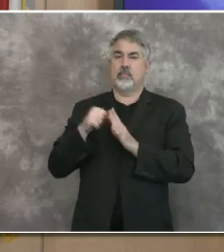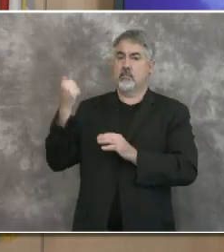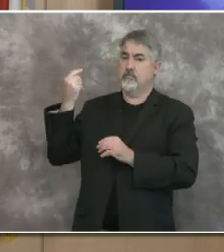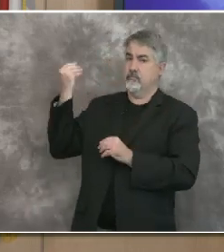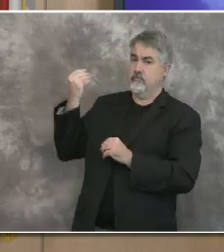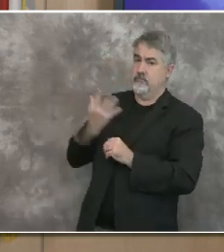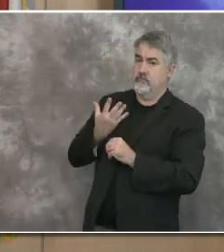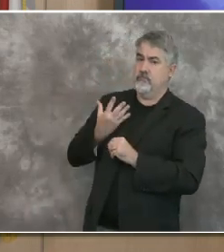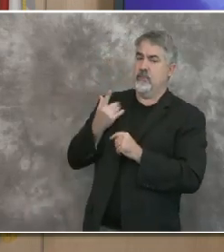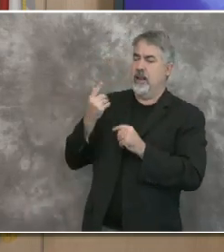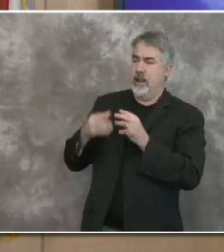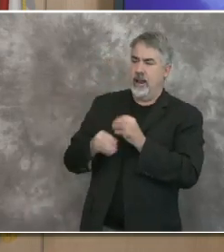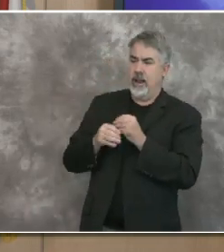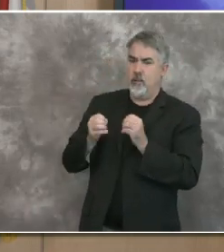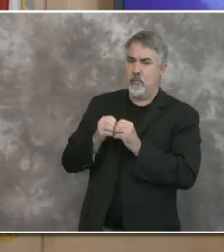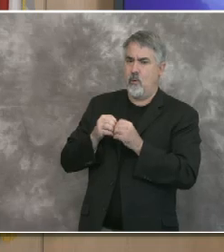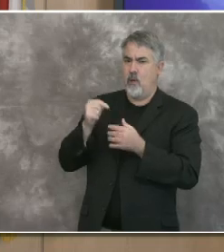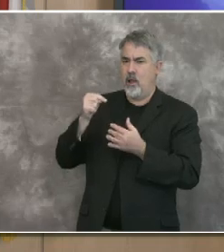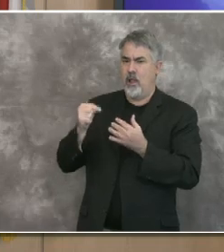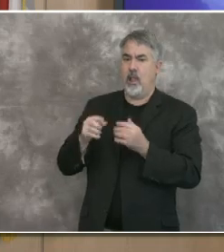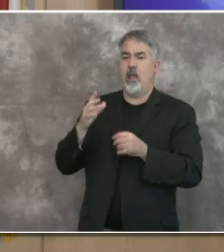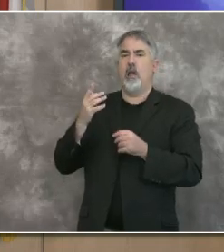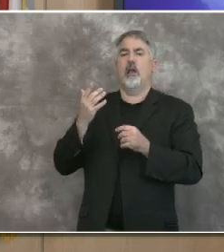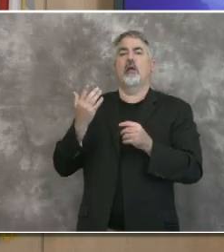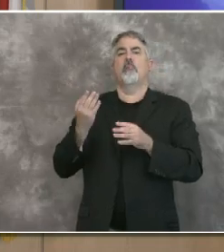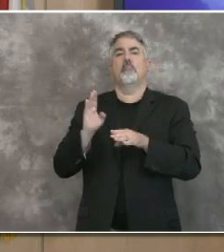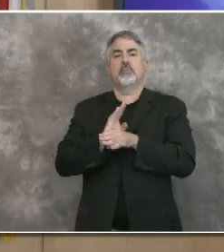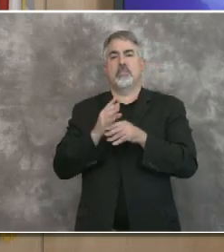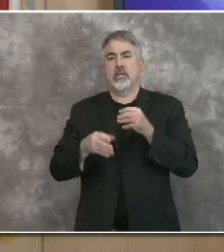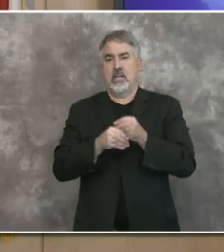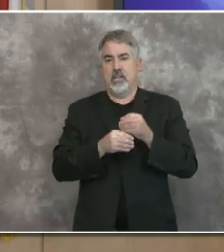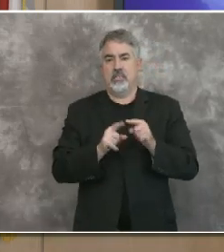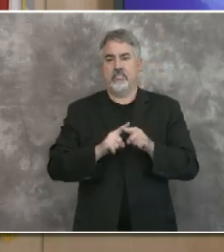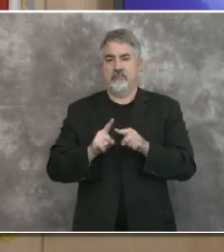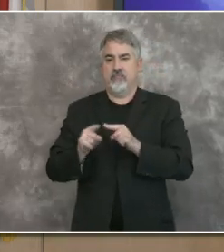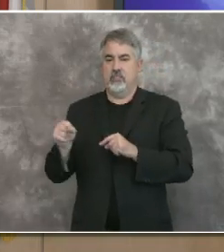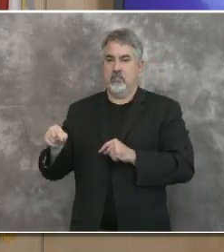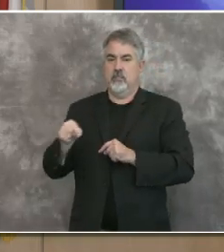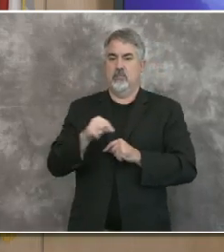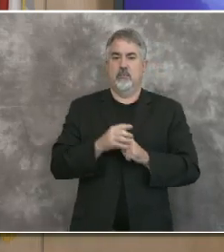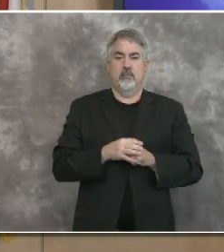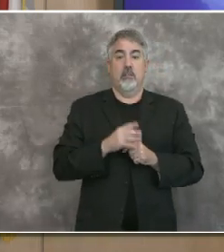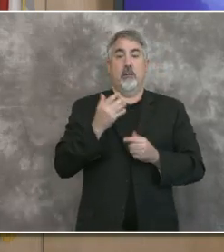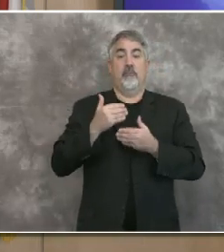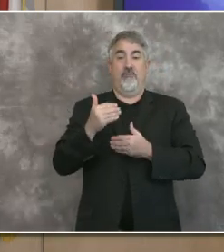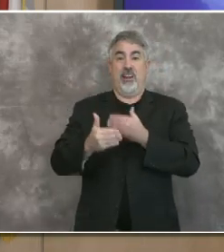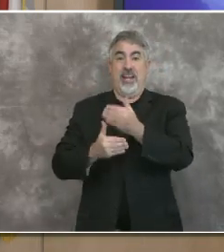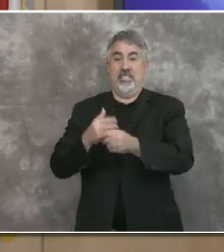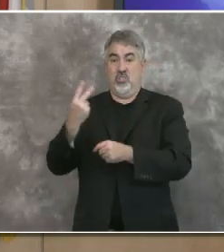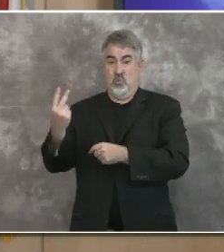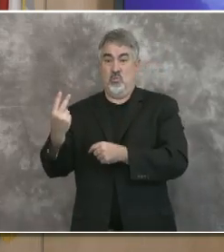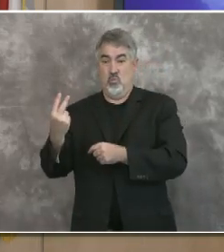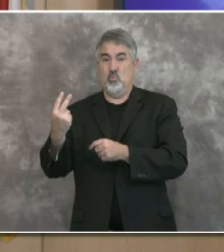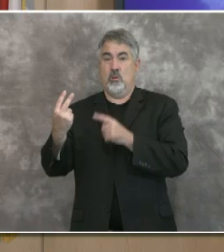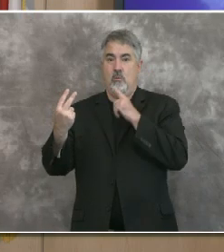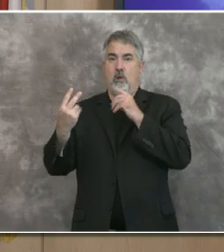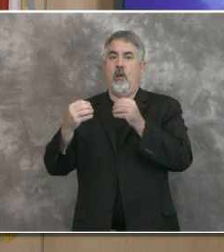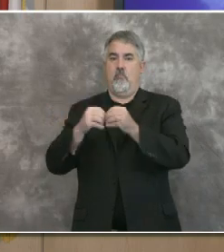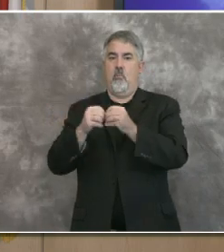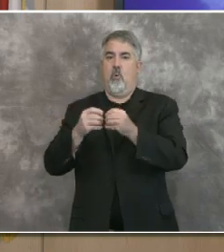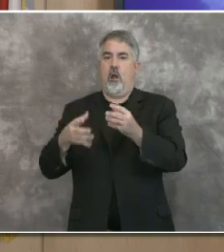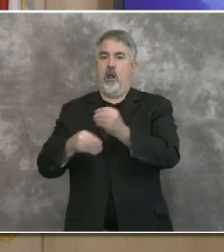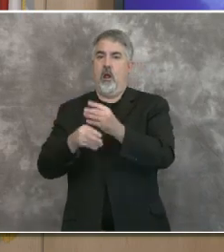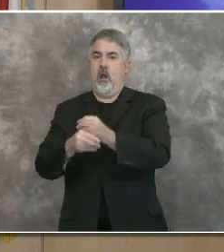entities that are in stage 2 that they believe that will be coming soon, but not tomorrow. Those are things